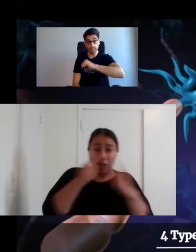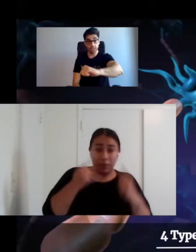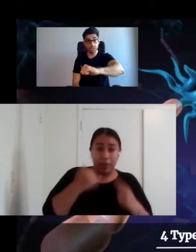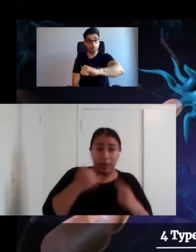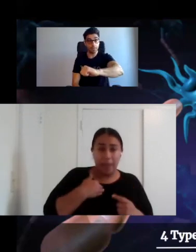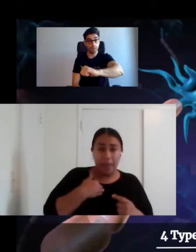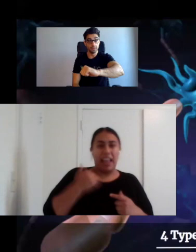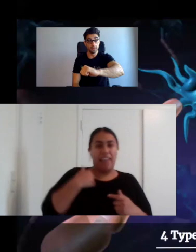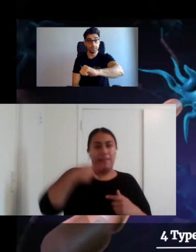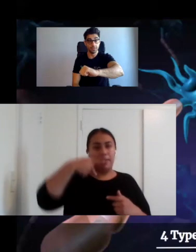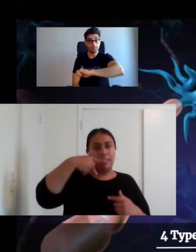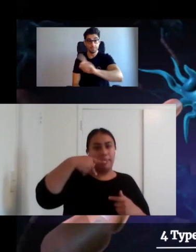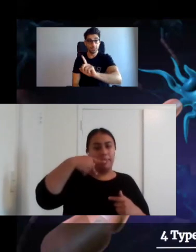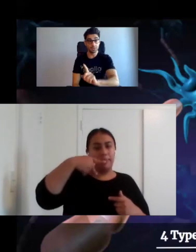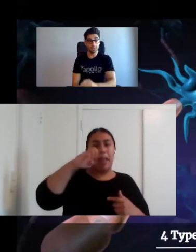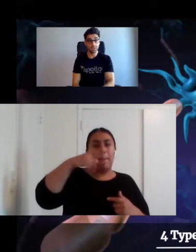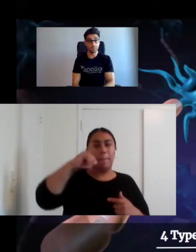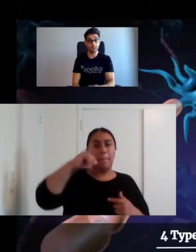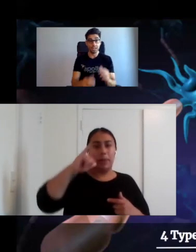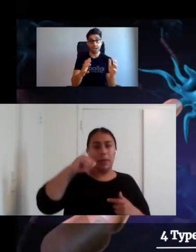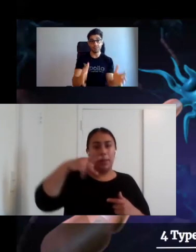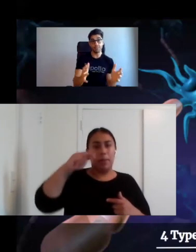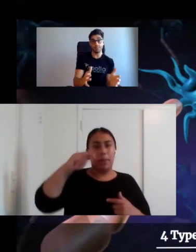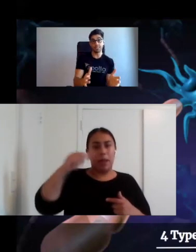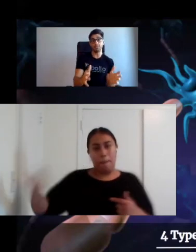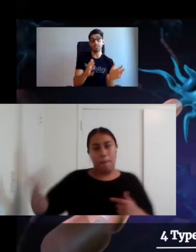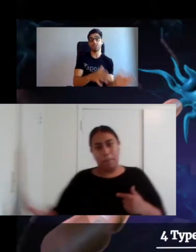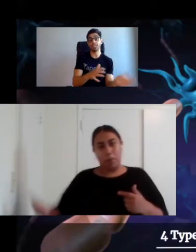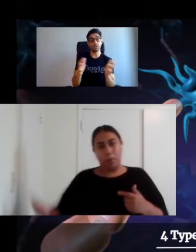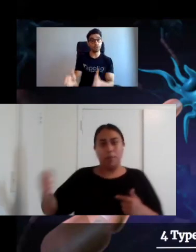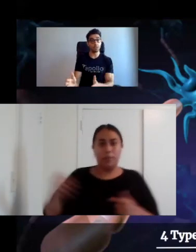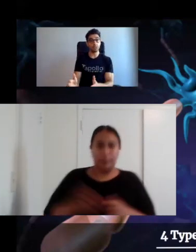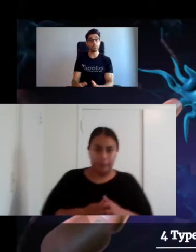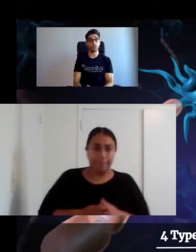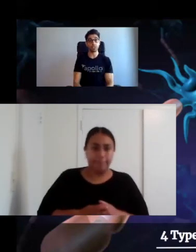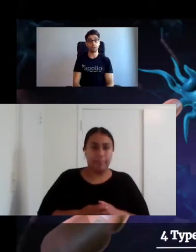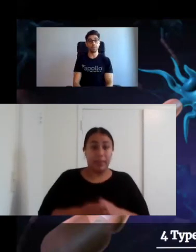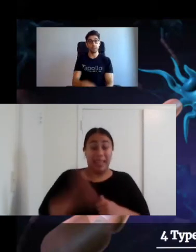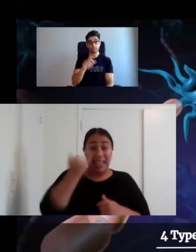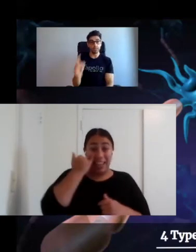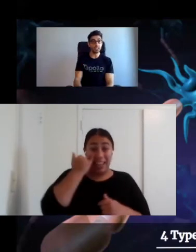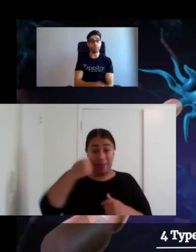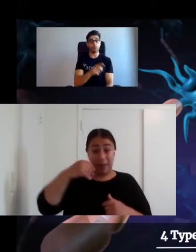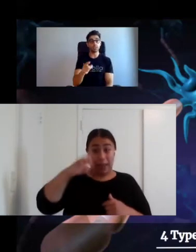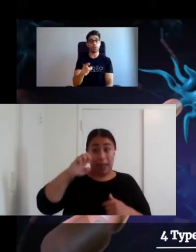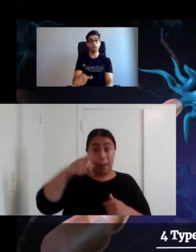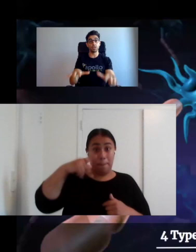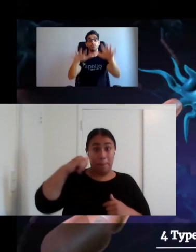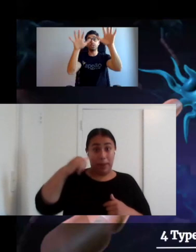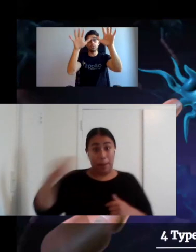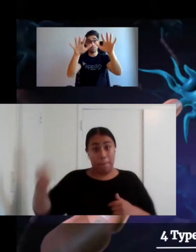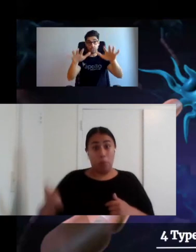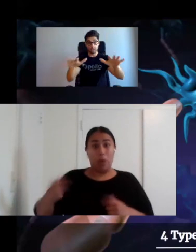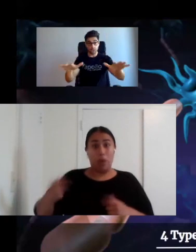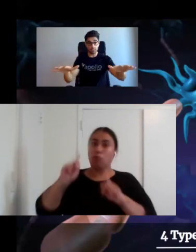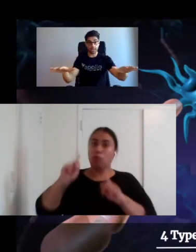You must use an EpiPen, but the treatment is not over. After an EpiPen is administered, they need to go to the nearest emergency room for at least 24 hours of monitoring to